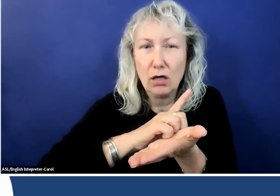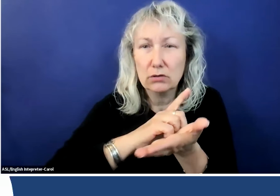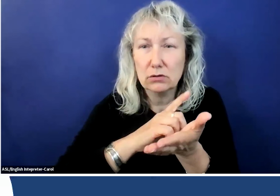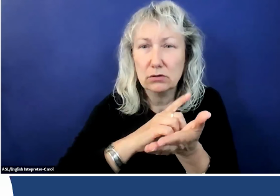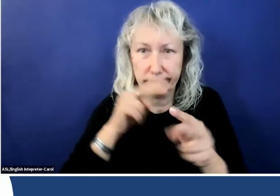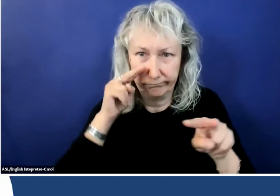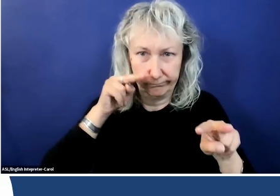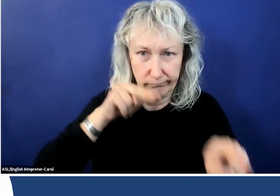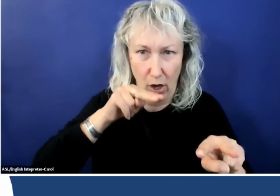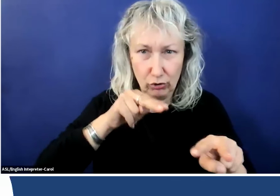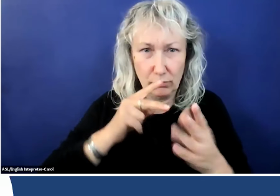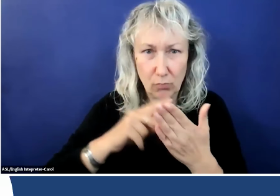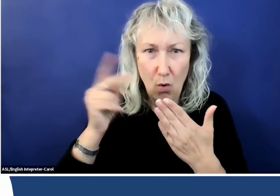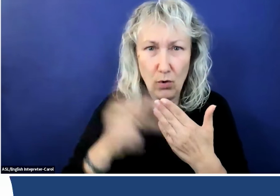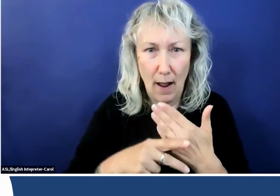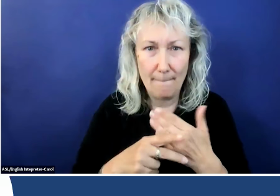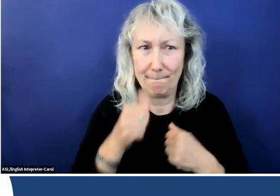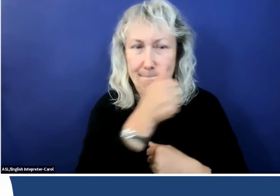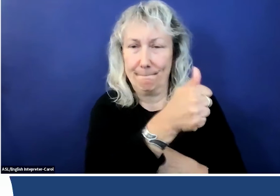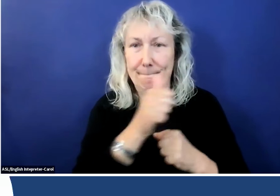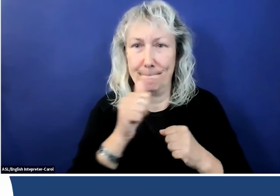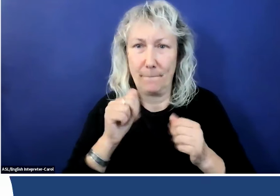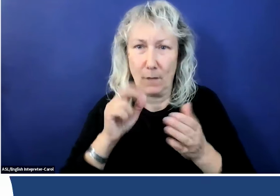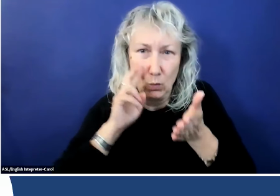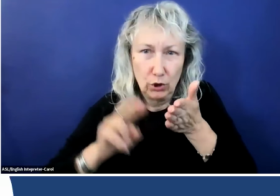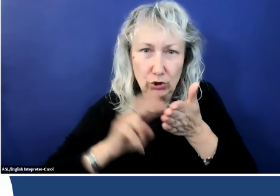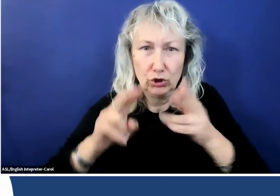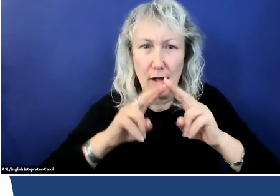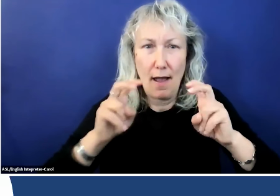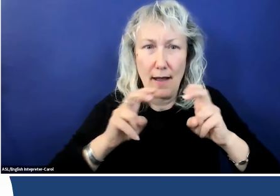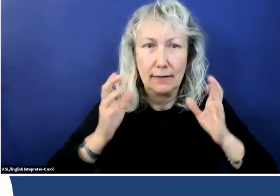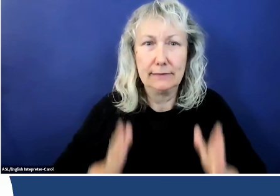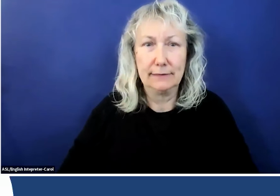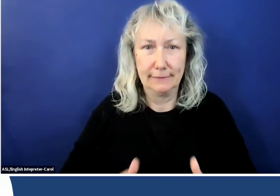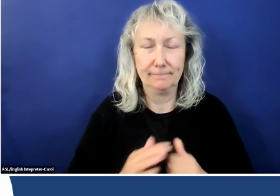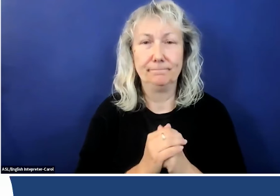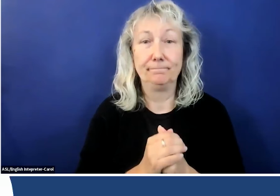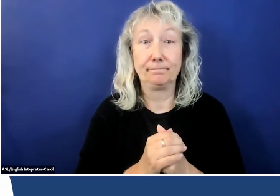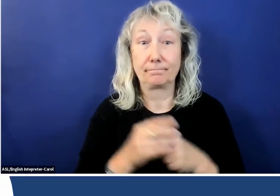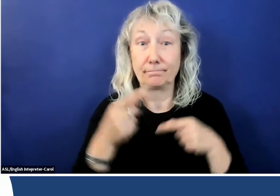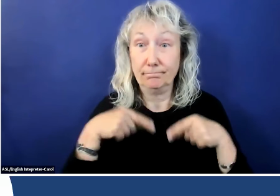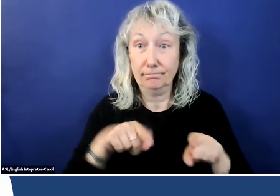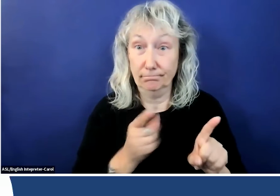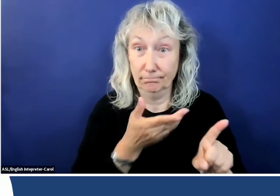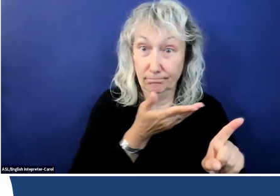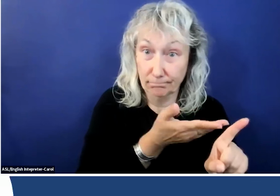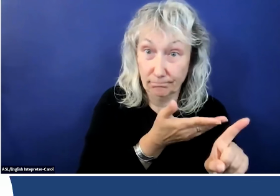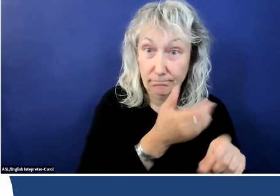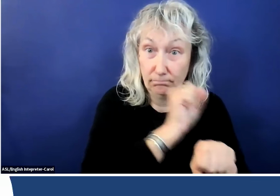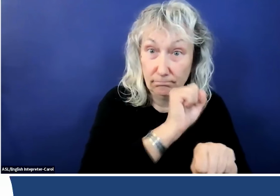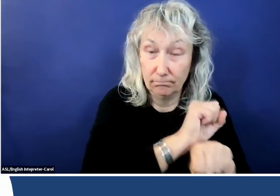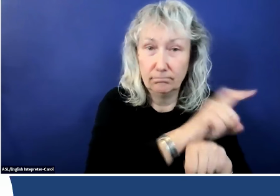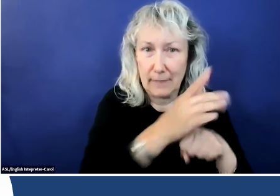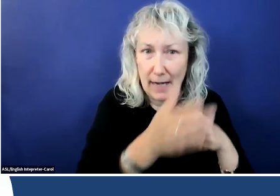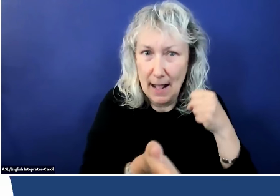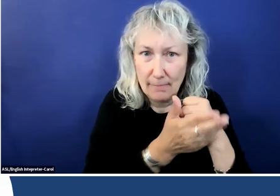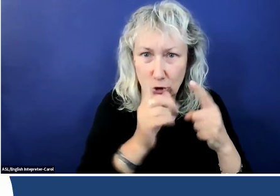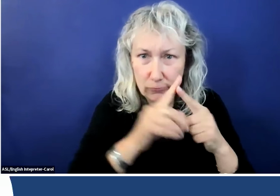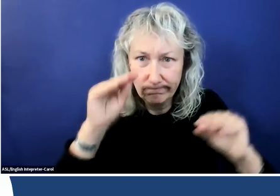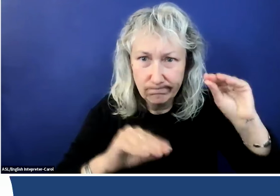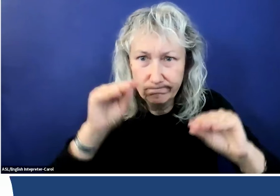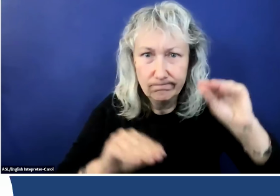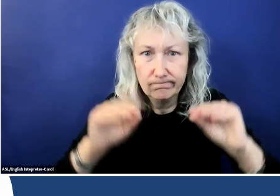administrator. While there, she helped develop an electronic patient dashboard which flagged patients who